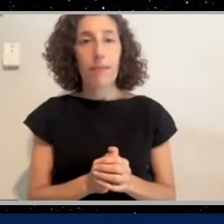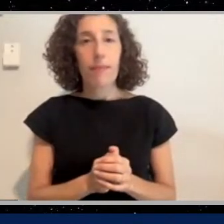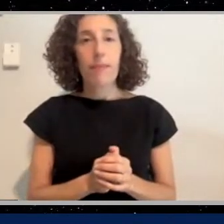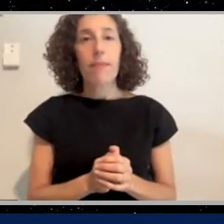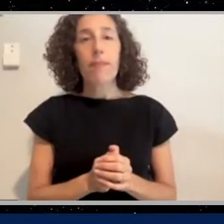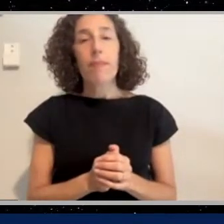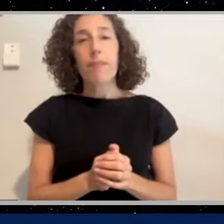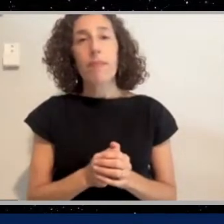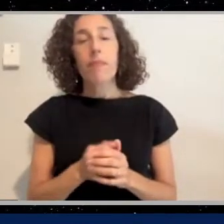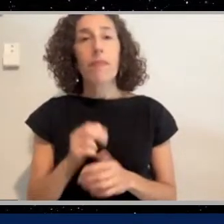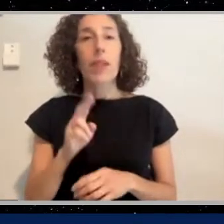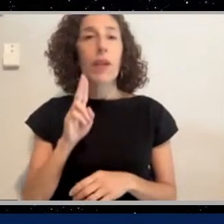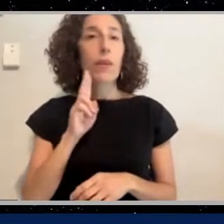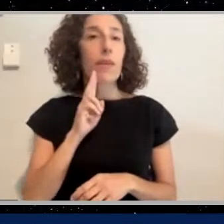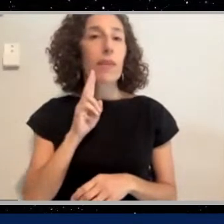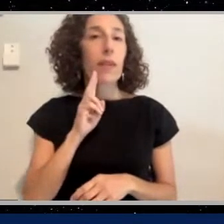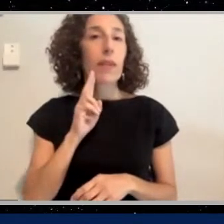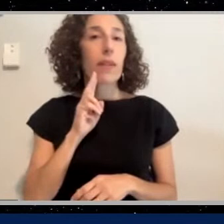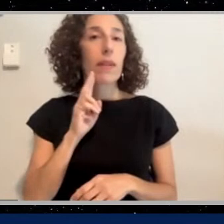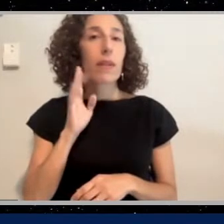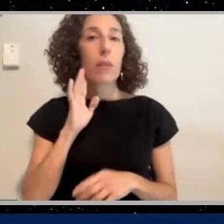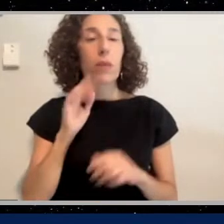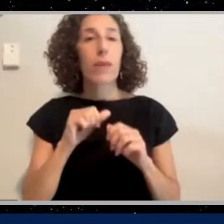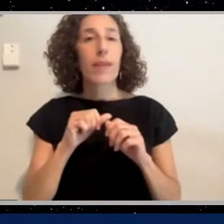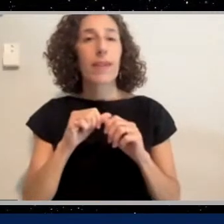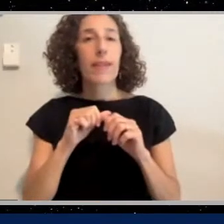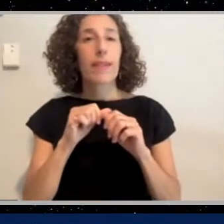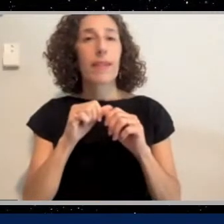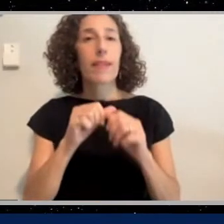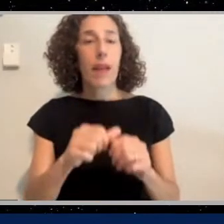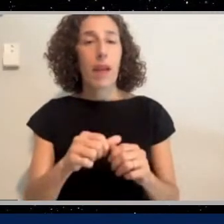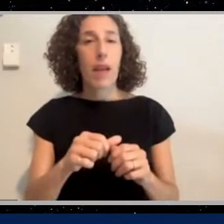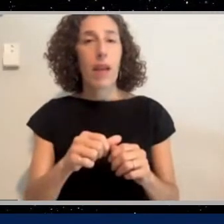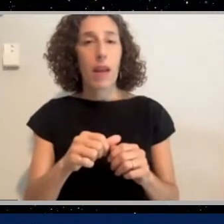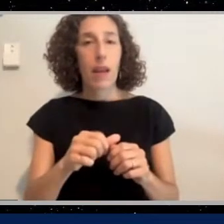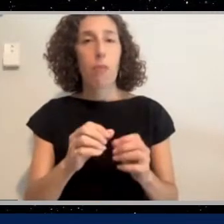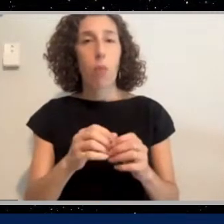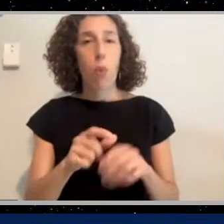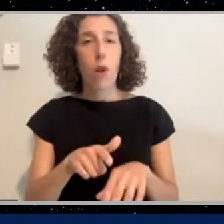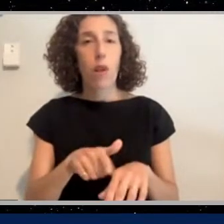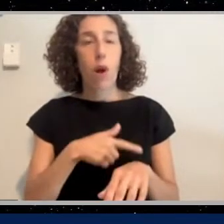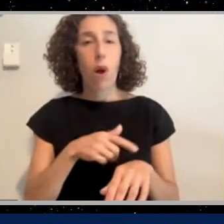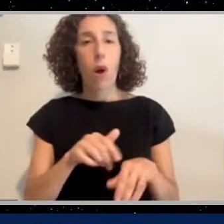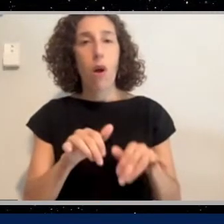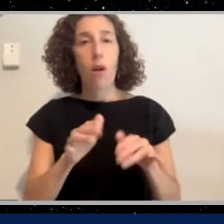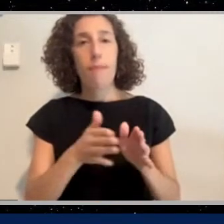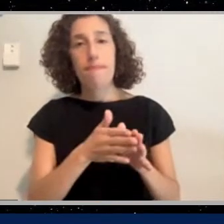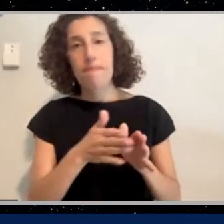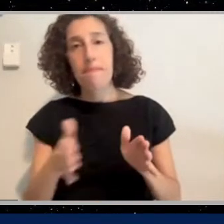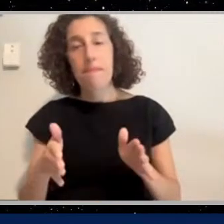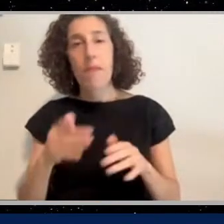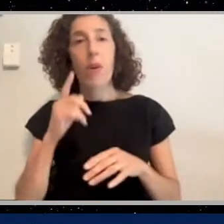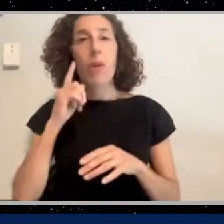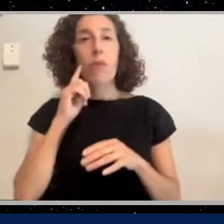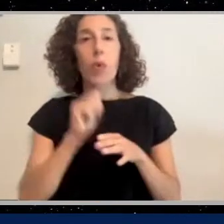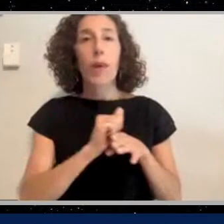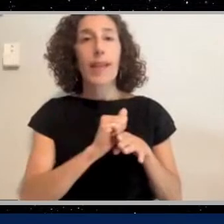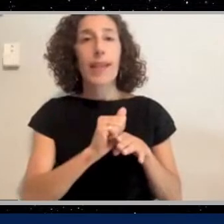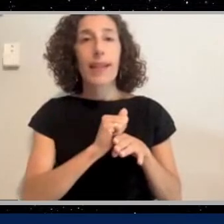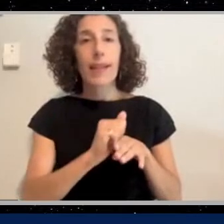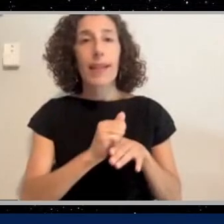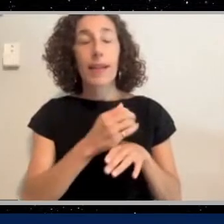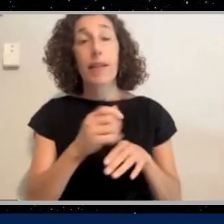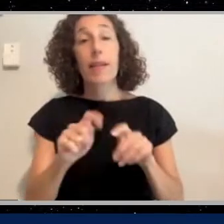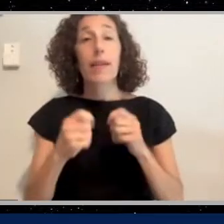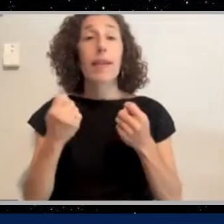bit longer so that it gives more time for training, I believe, or just, team building. I'm